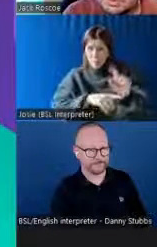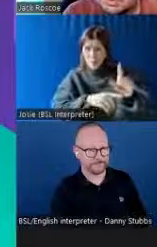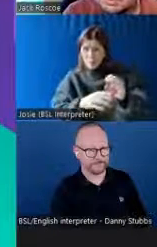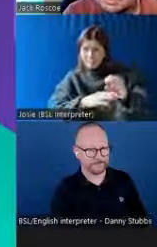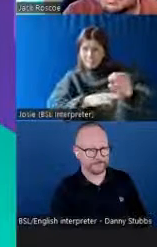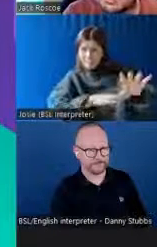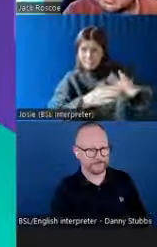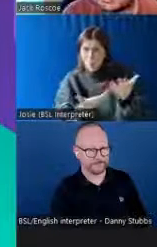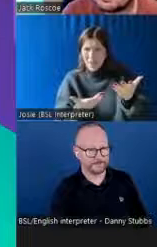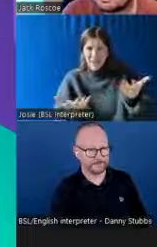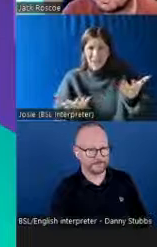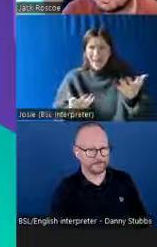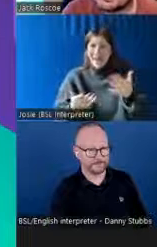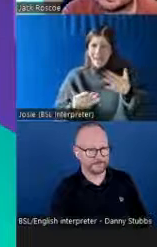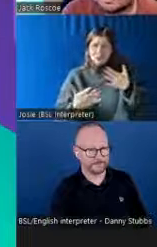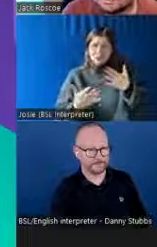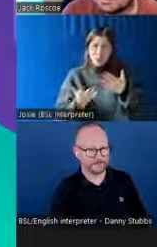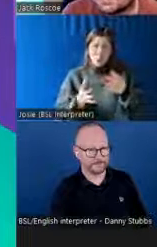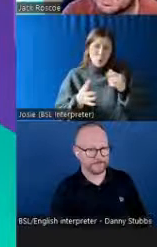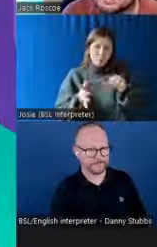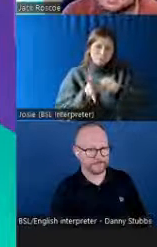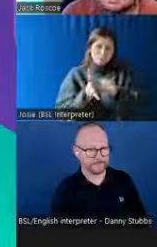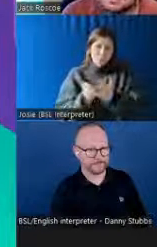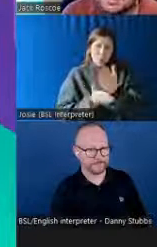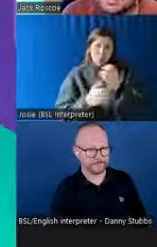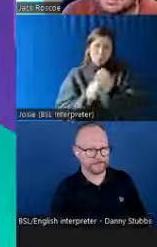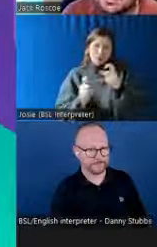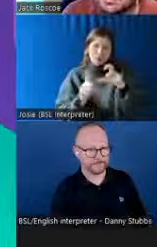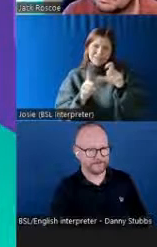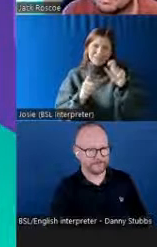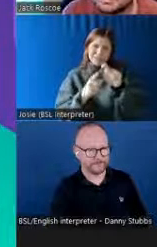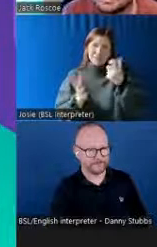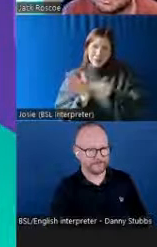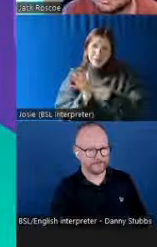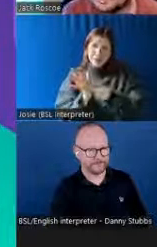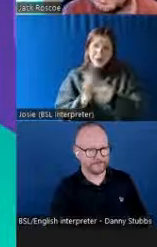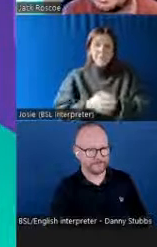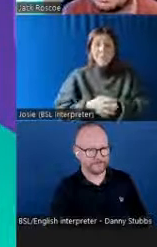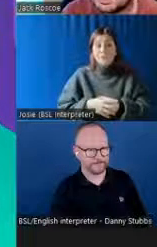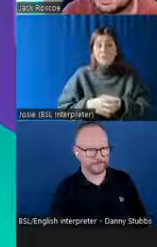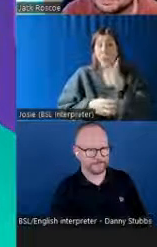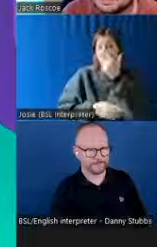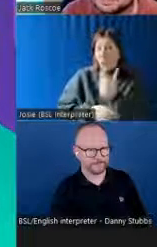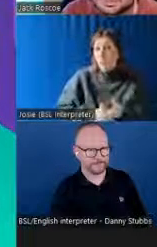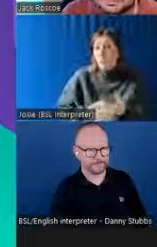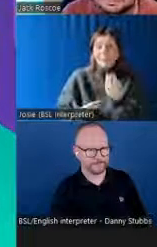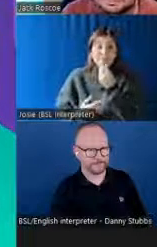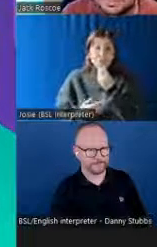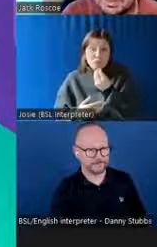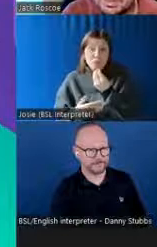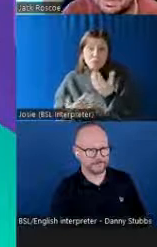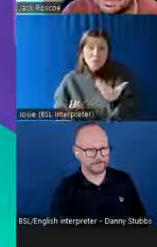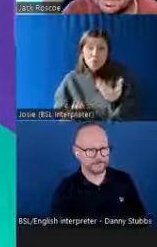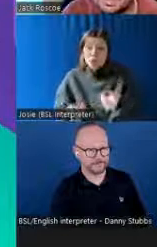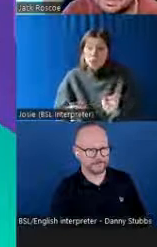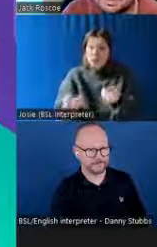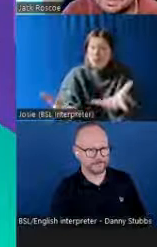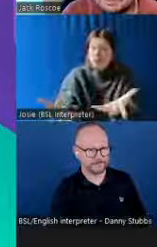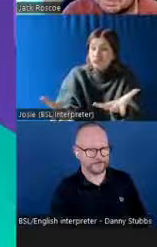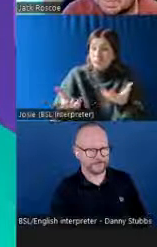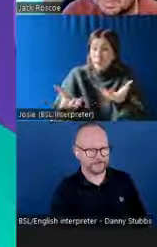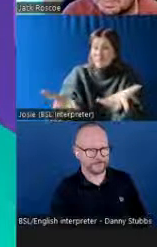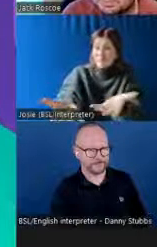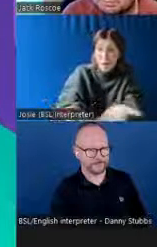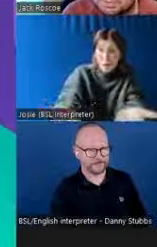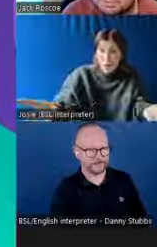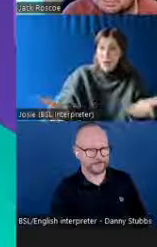You could do something like give away food or snacks if it's okay in the area that you're working. In the